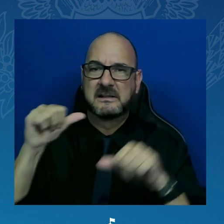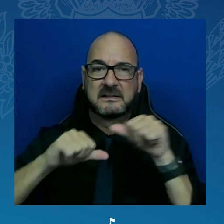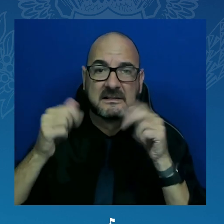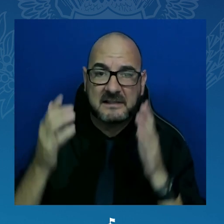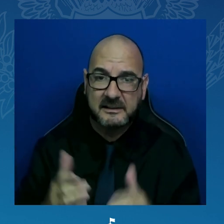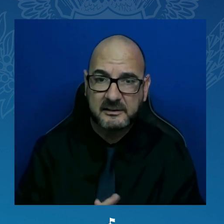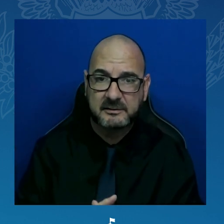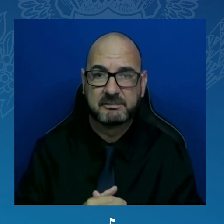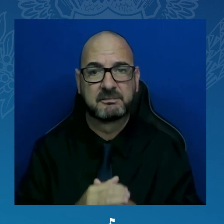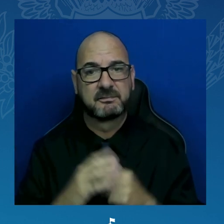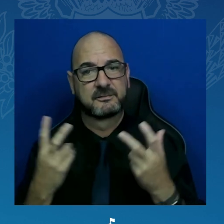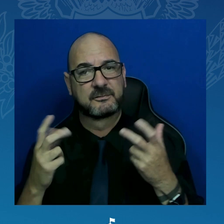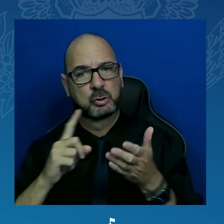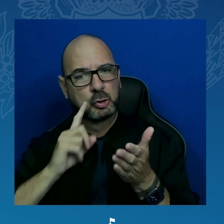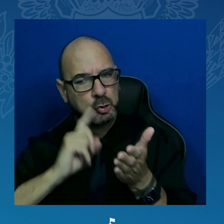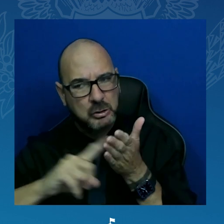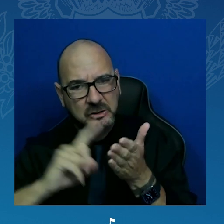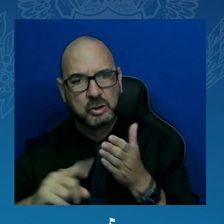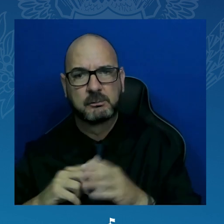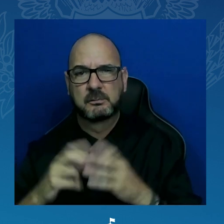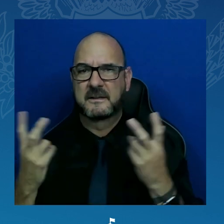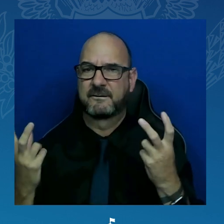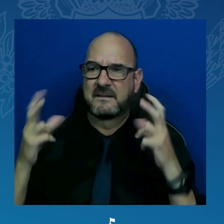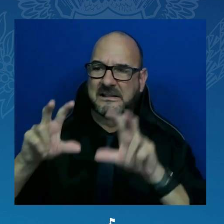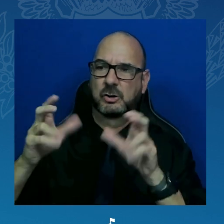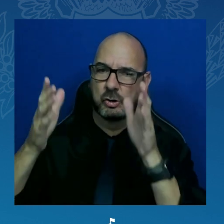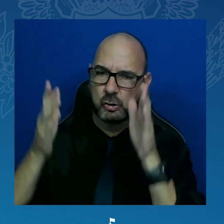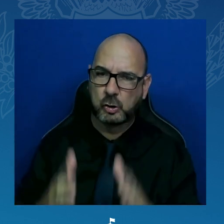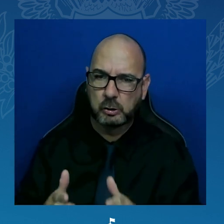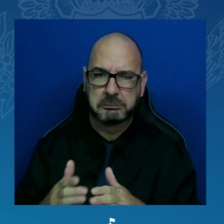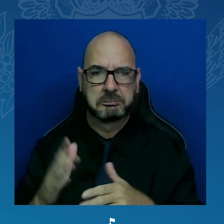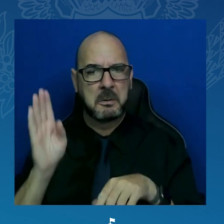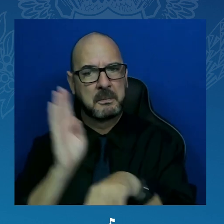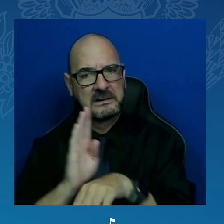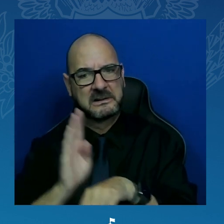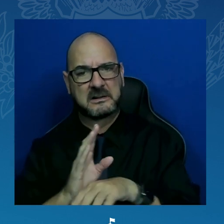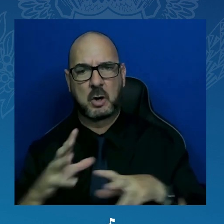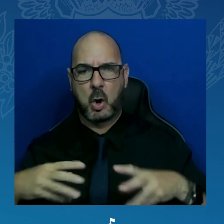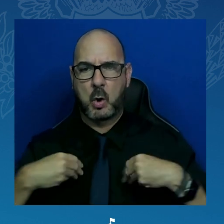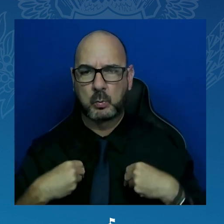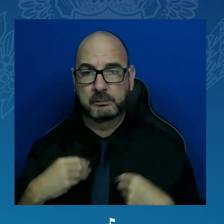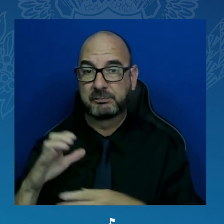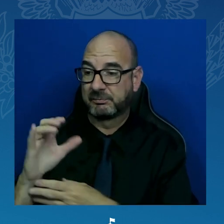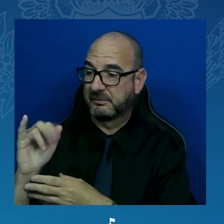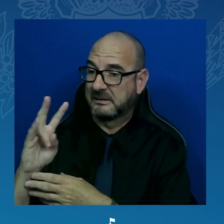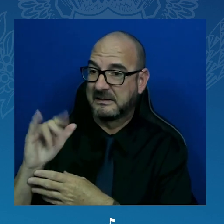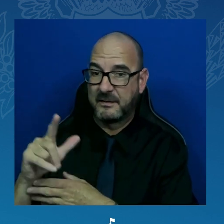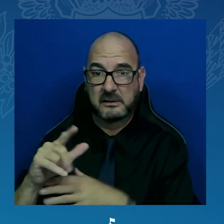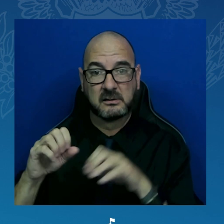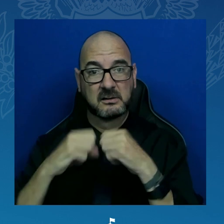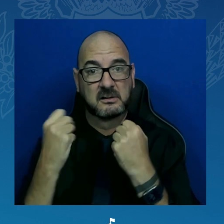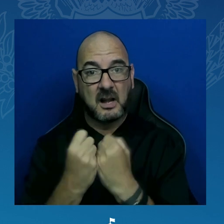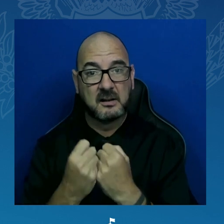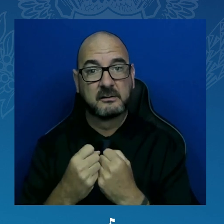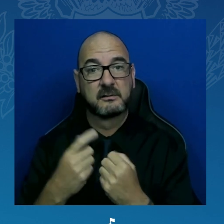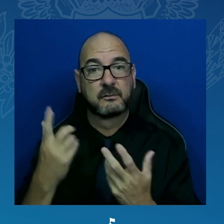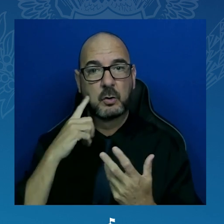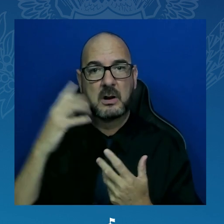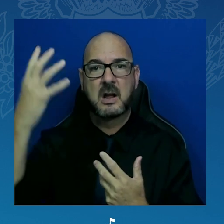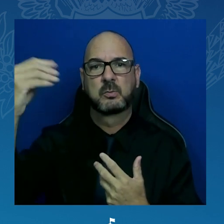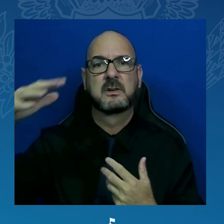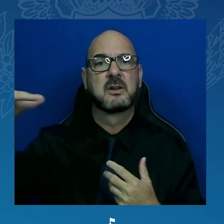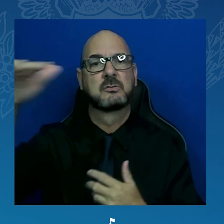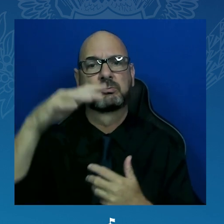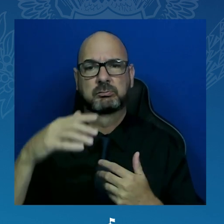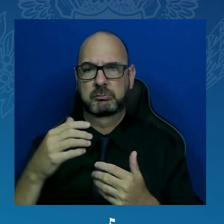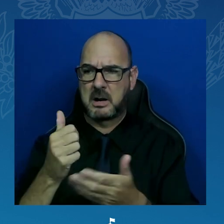civil society activists to harness their collective brain power and creativity towards finding solutions that will